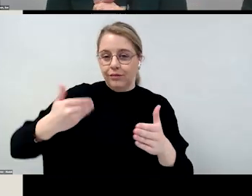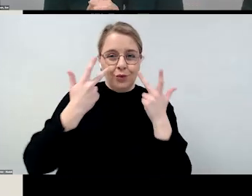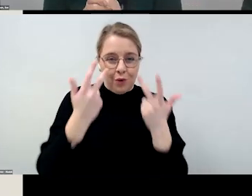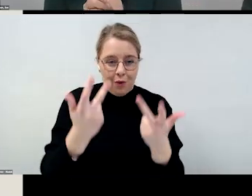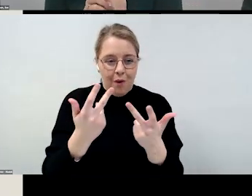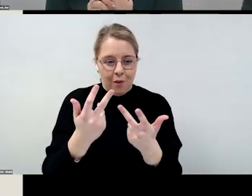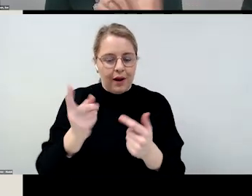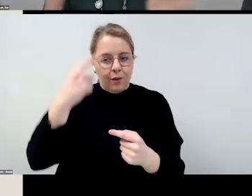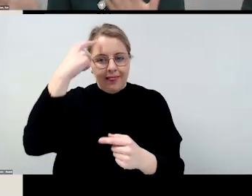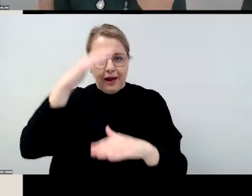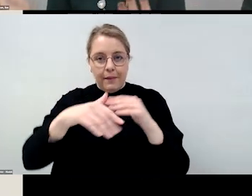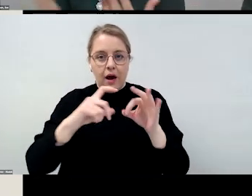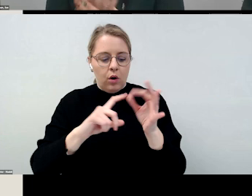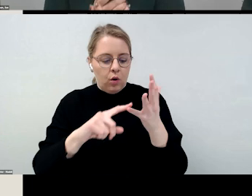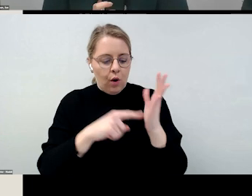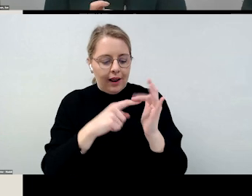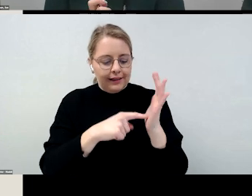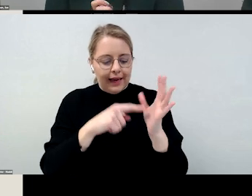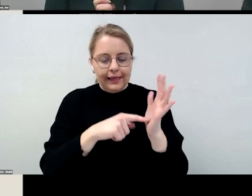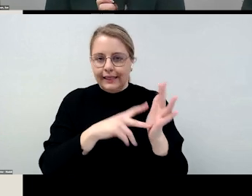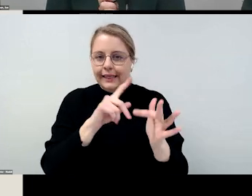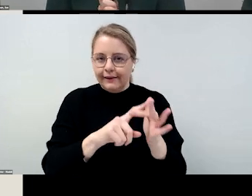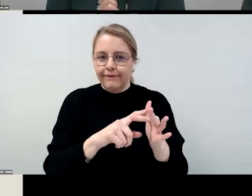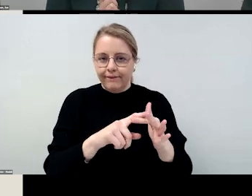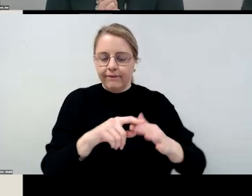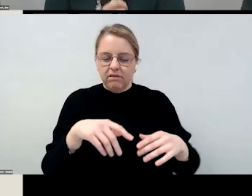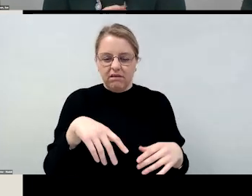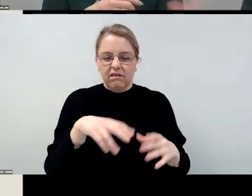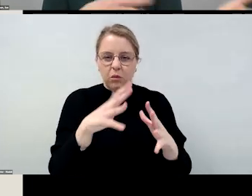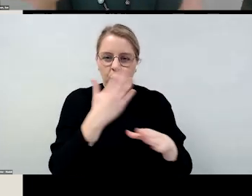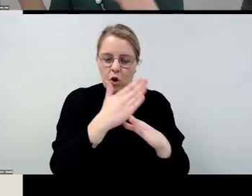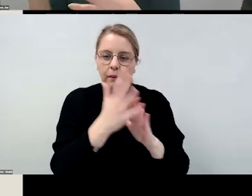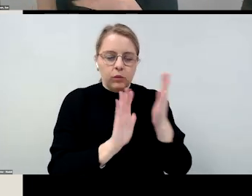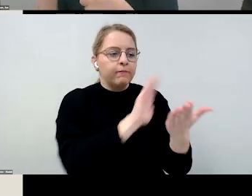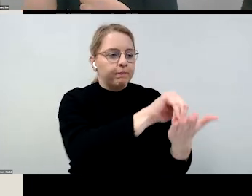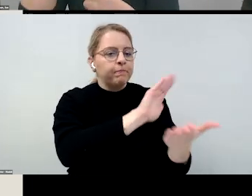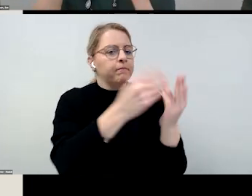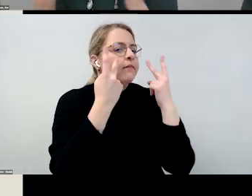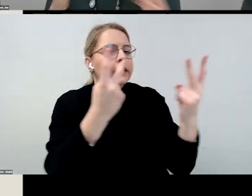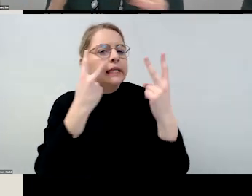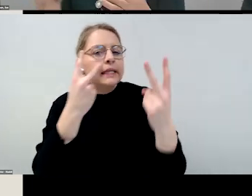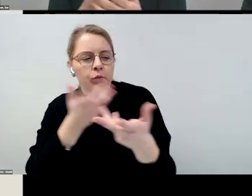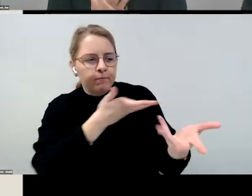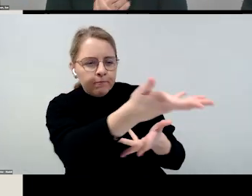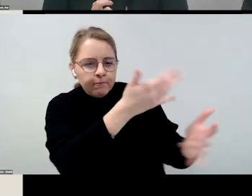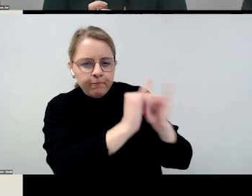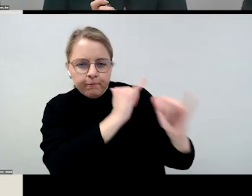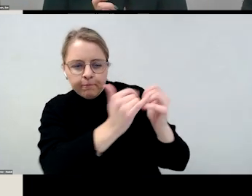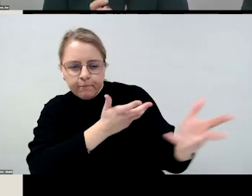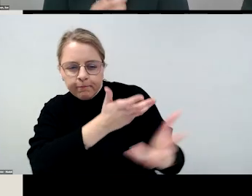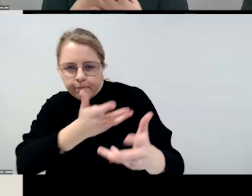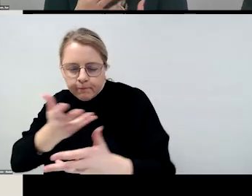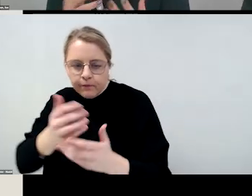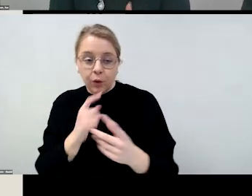particularly our qualitative fieldwork, where we went out and we spoke with different groups about their experiences. And so now we're going to take you through the key things that we've learned